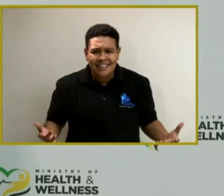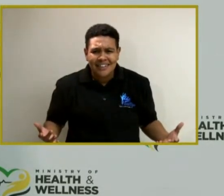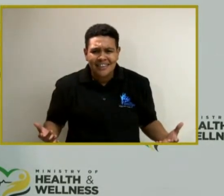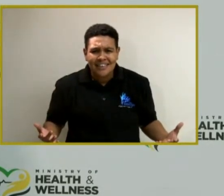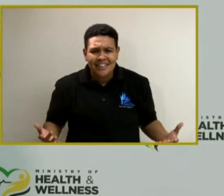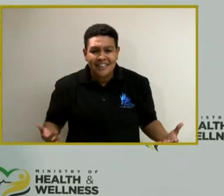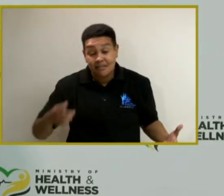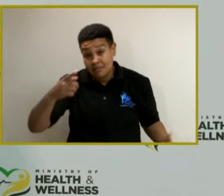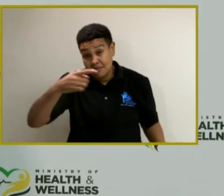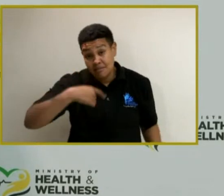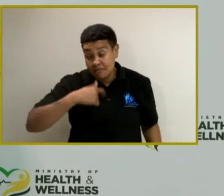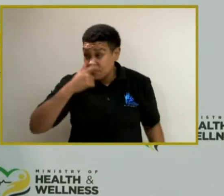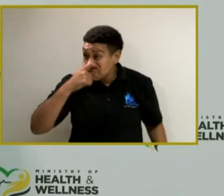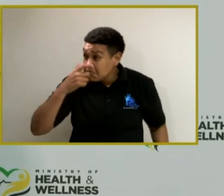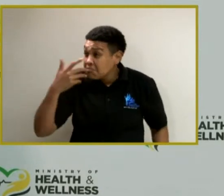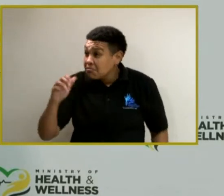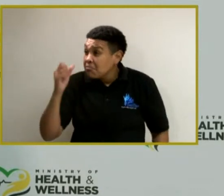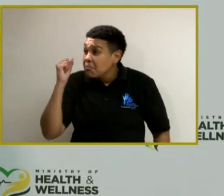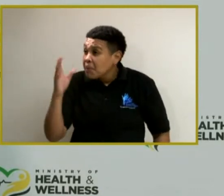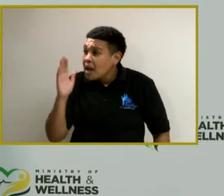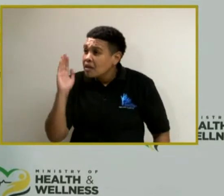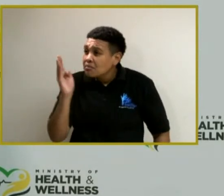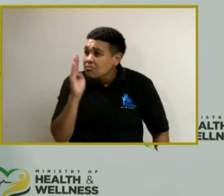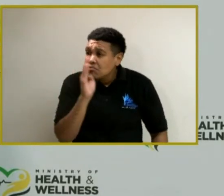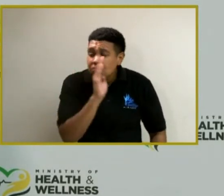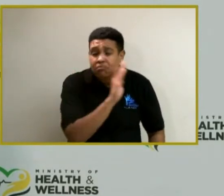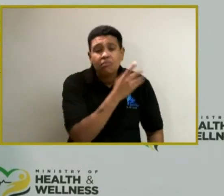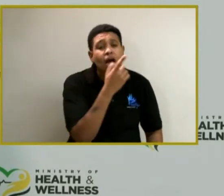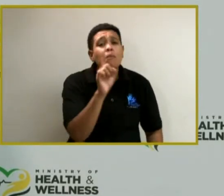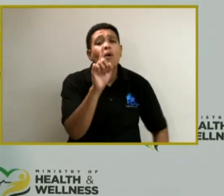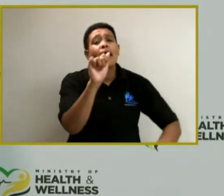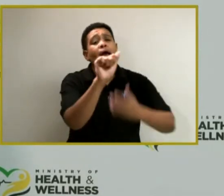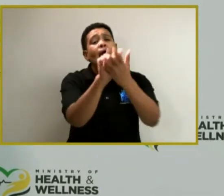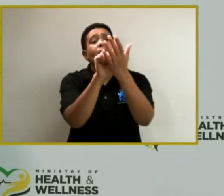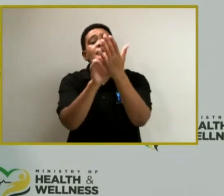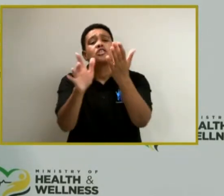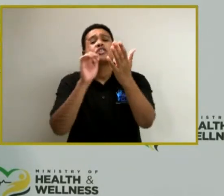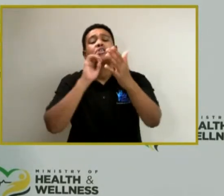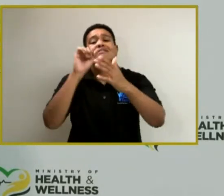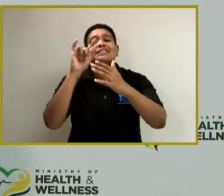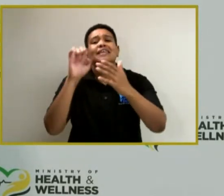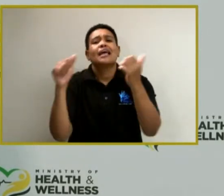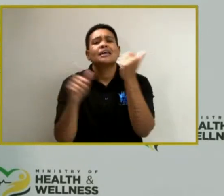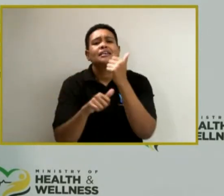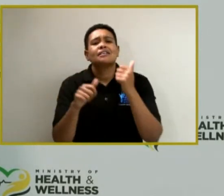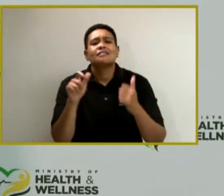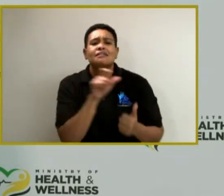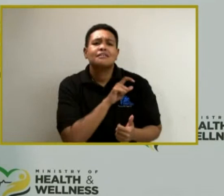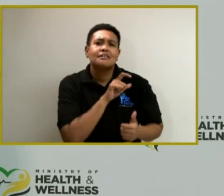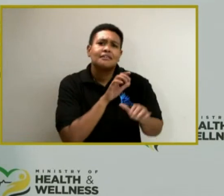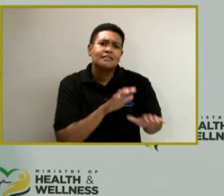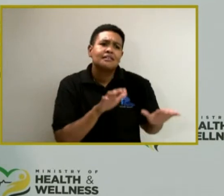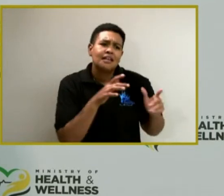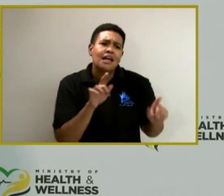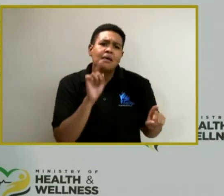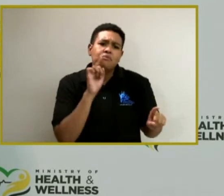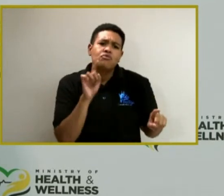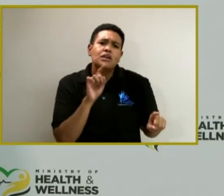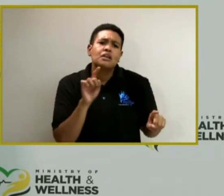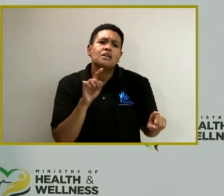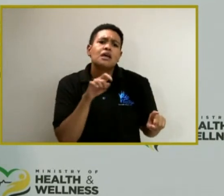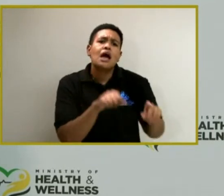We have seen a number of cases where agencies of the state, the constabulary and others, have apprehended,